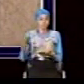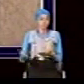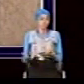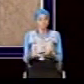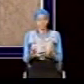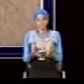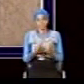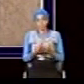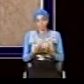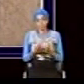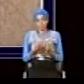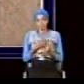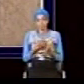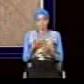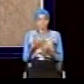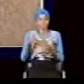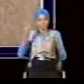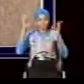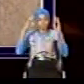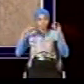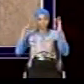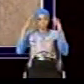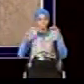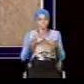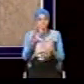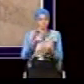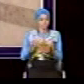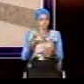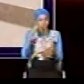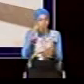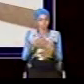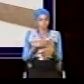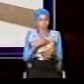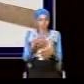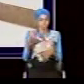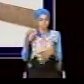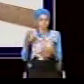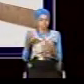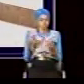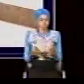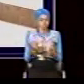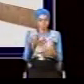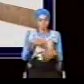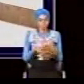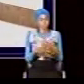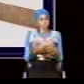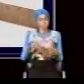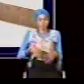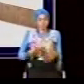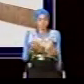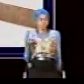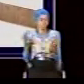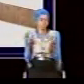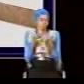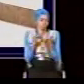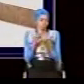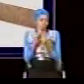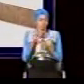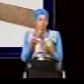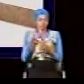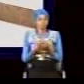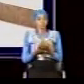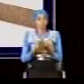card. Rain touched me. As that rain touched me, immediately I enter, I start feeling cold. I remove one of my